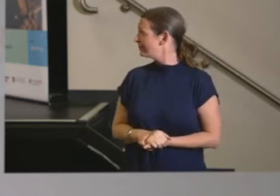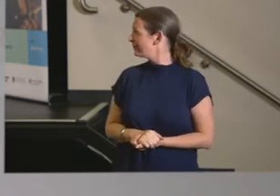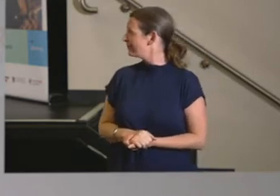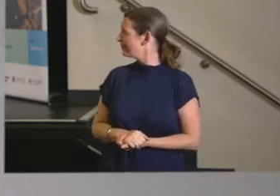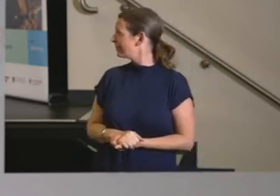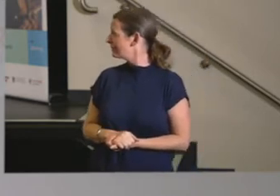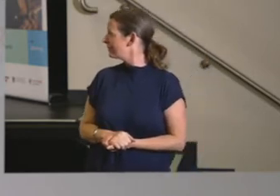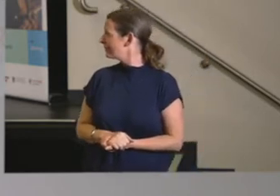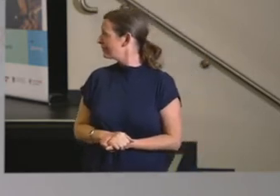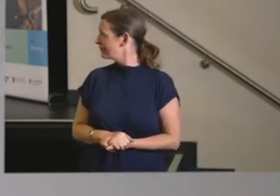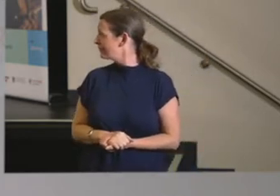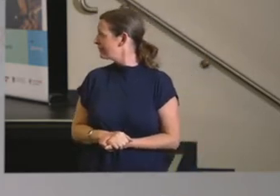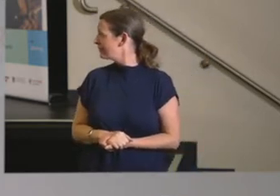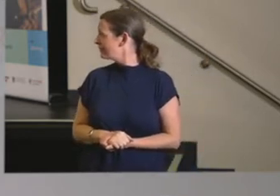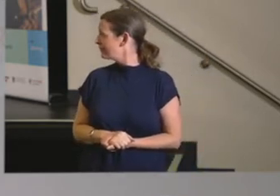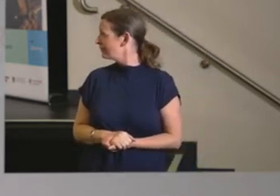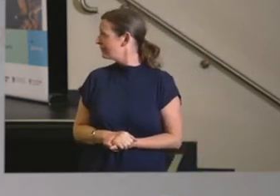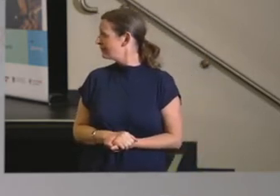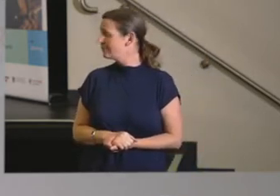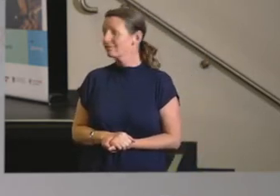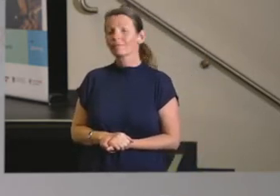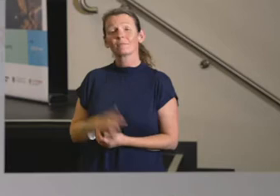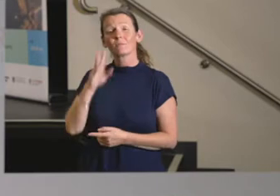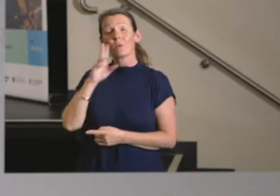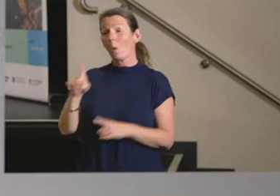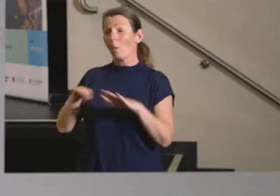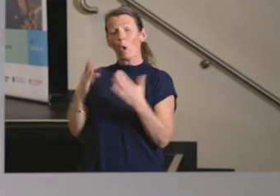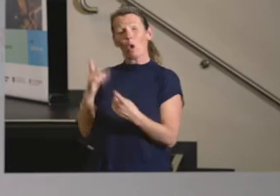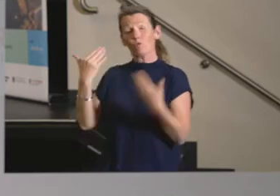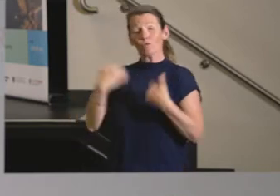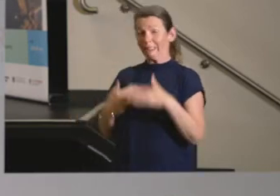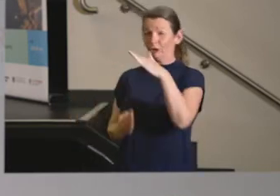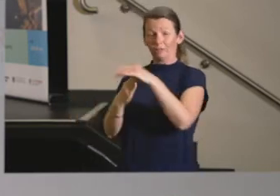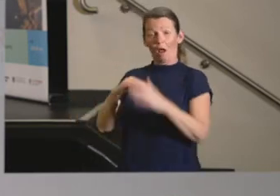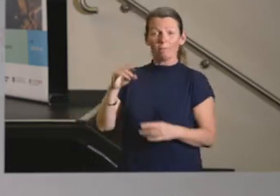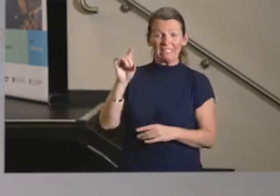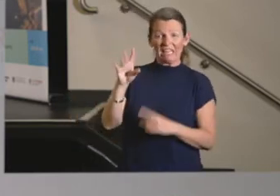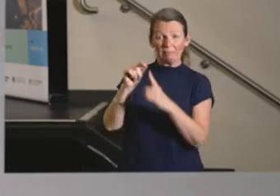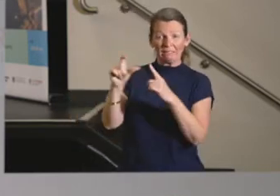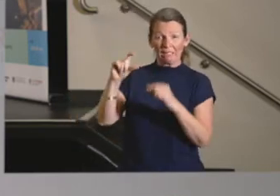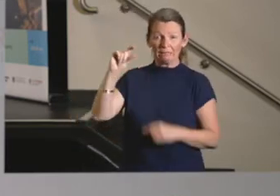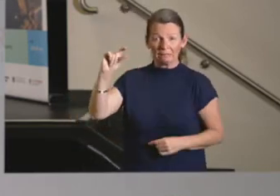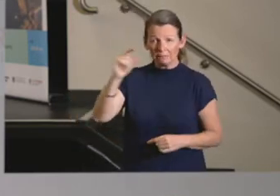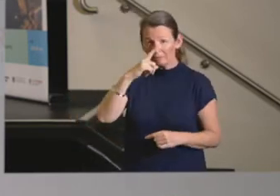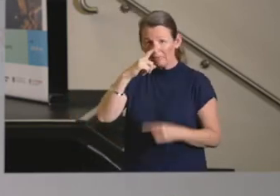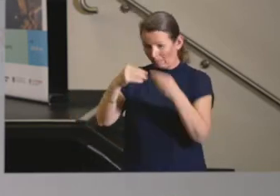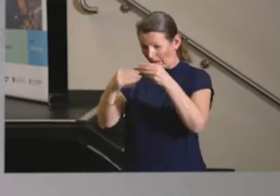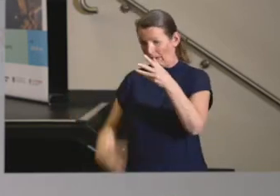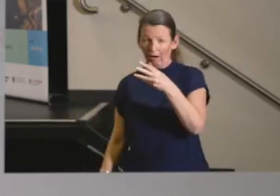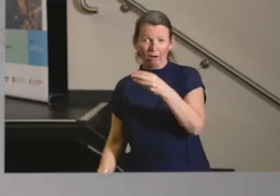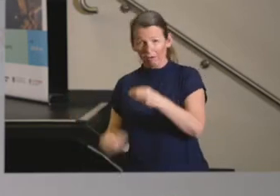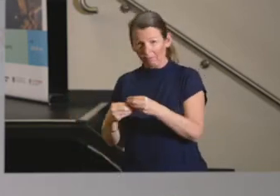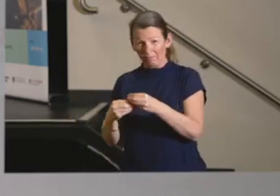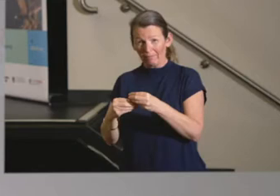the world's 10%, the richest 10% part of this world have contributed the most to climate change. When on the other side of the spectrum,